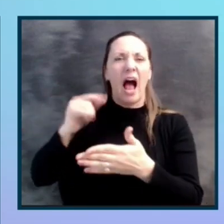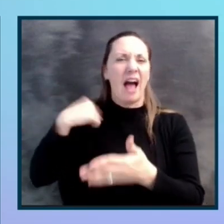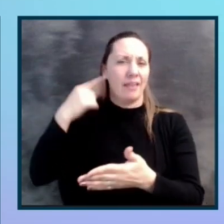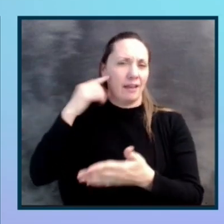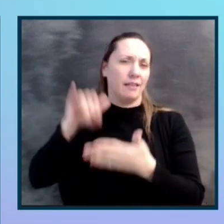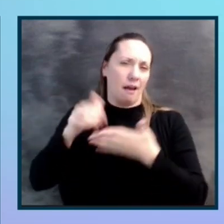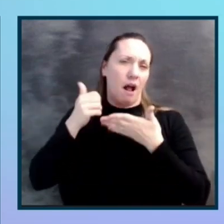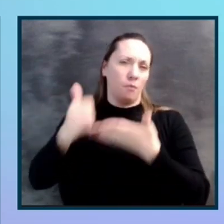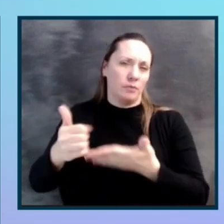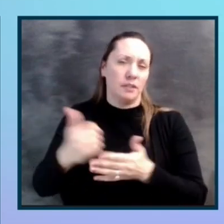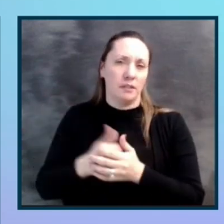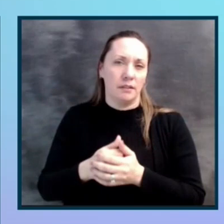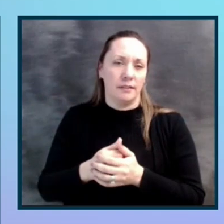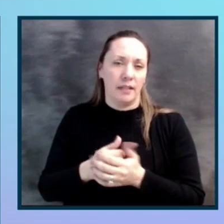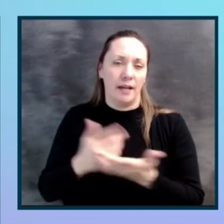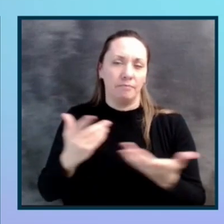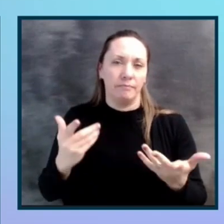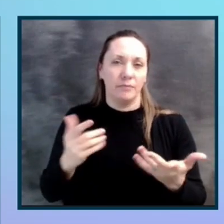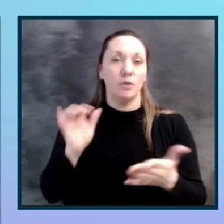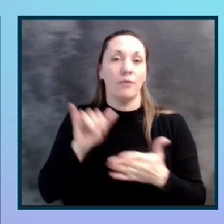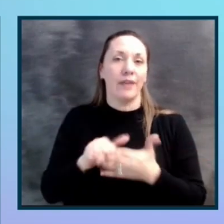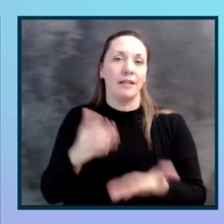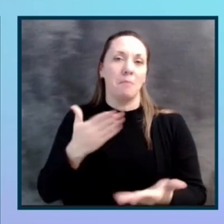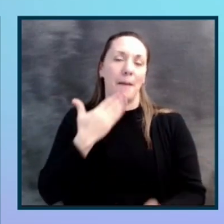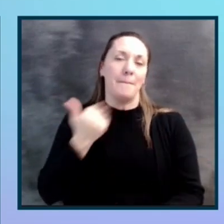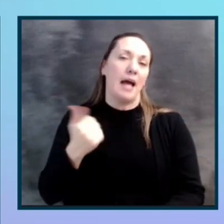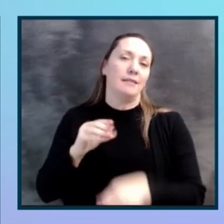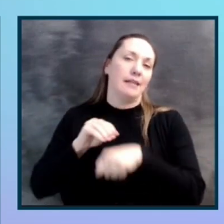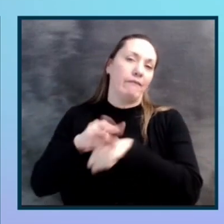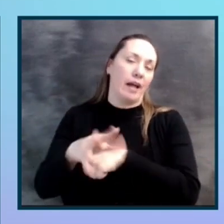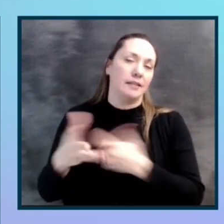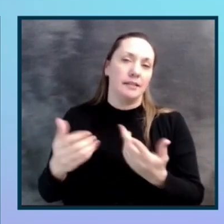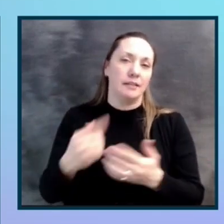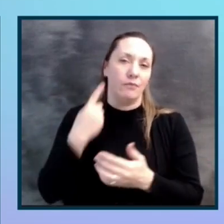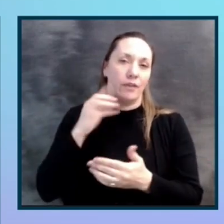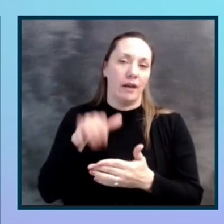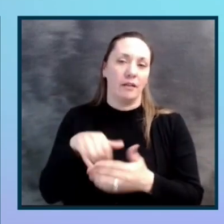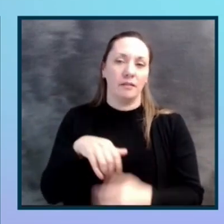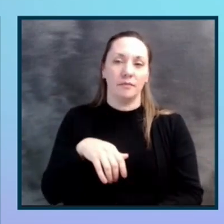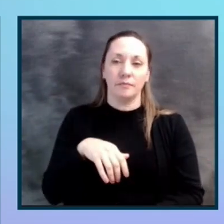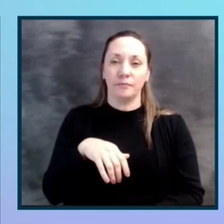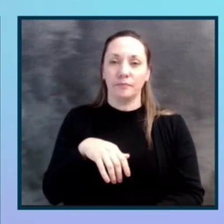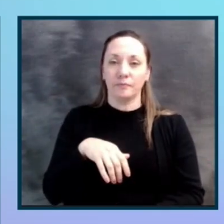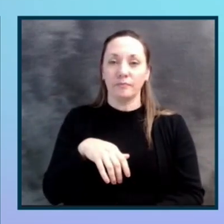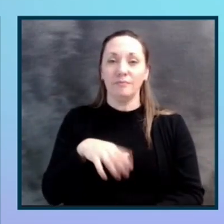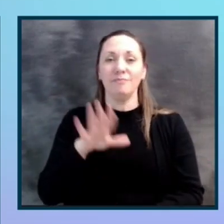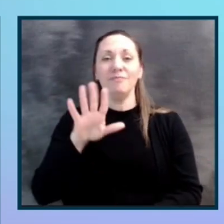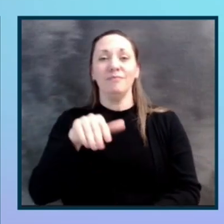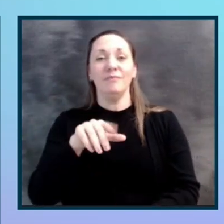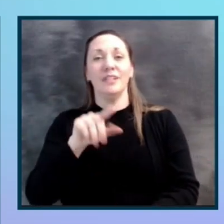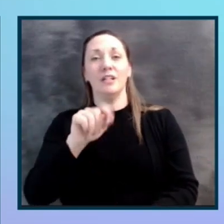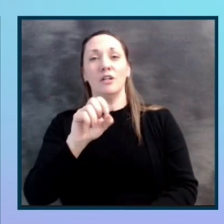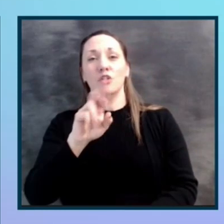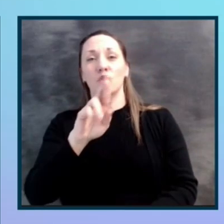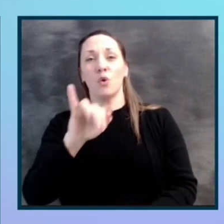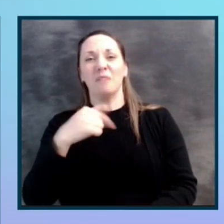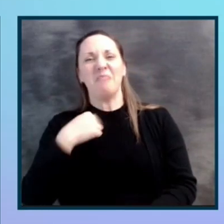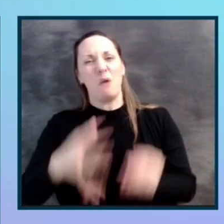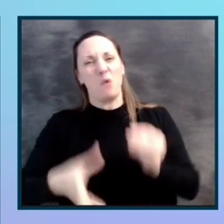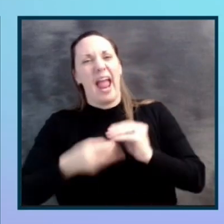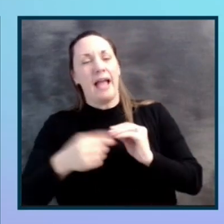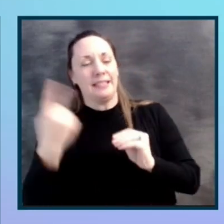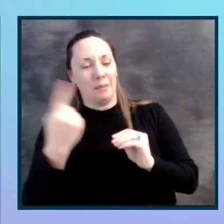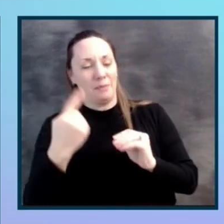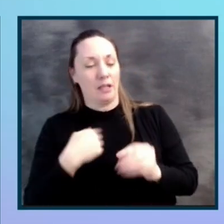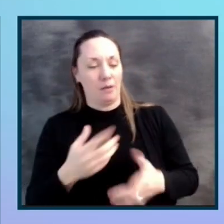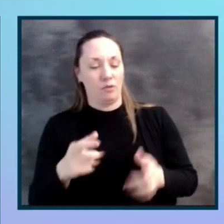this. So that's probably my best advice for that. I have something I want to add on to that, Yeah, which was huge for